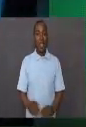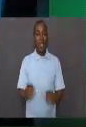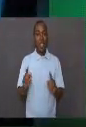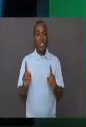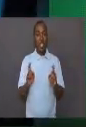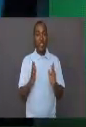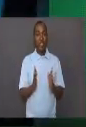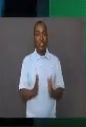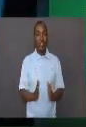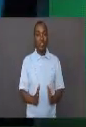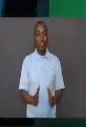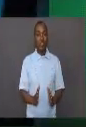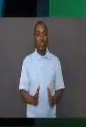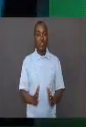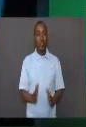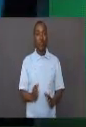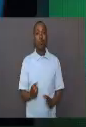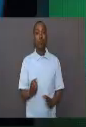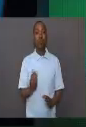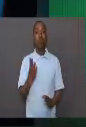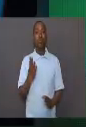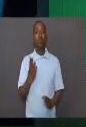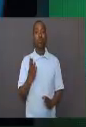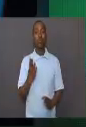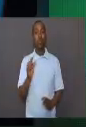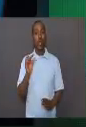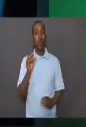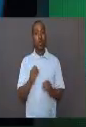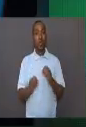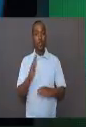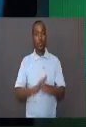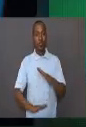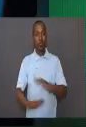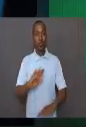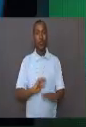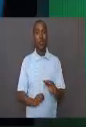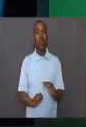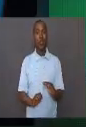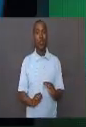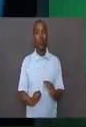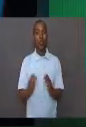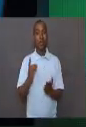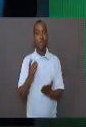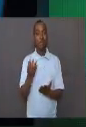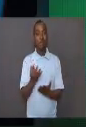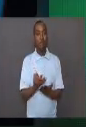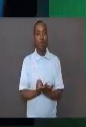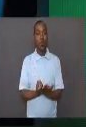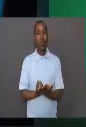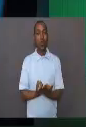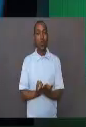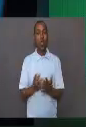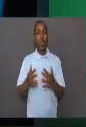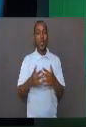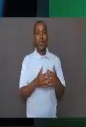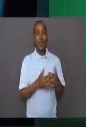Scientists often breed large numbers of microorganisms in the form of